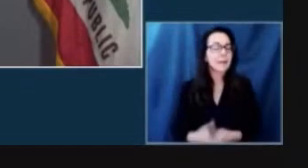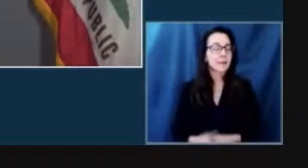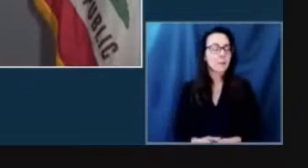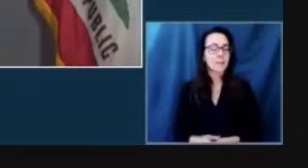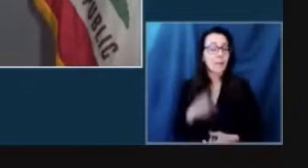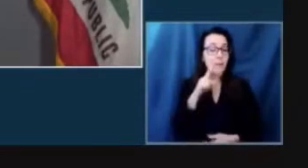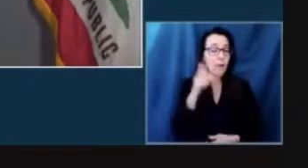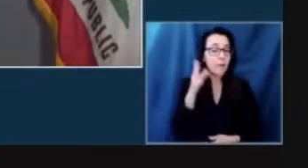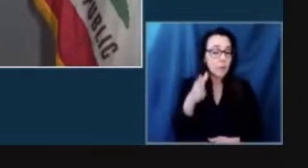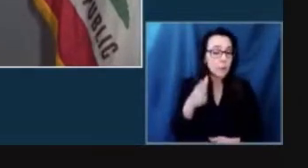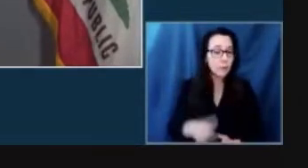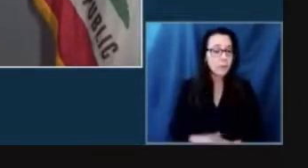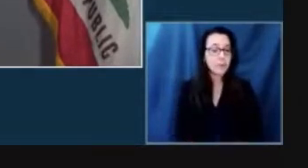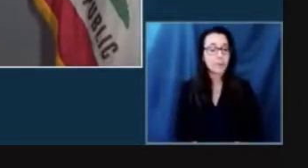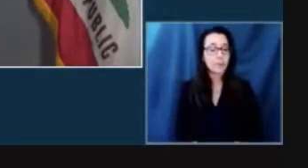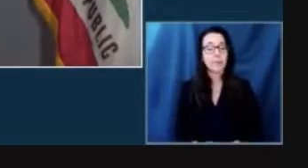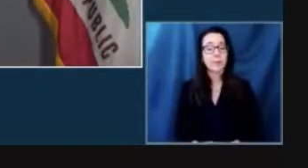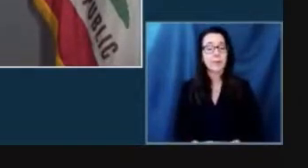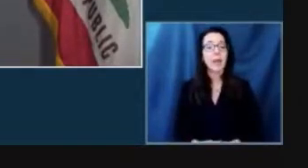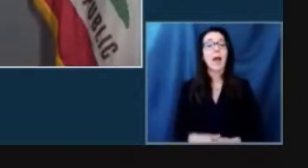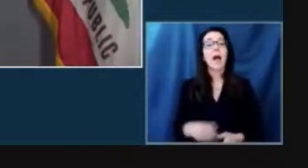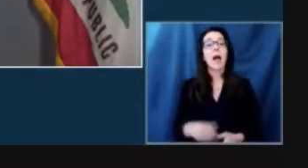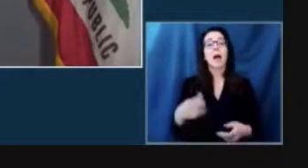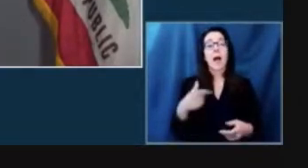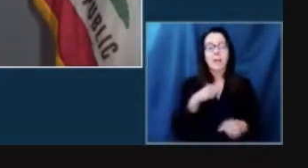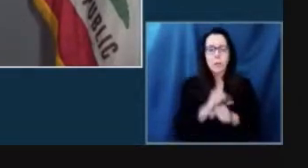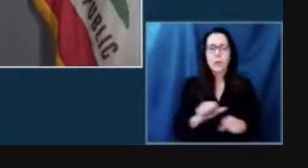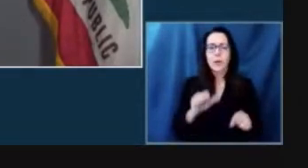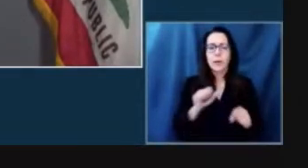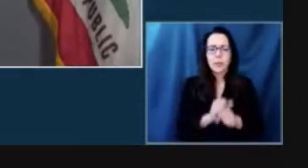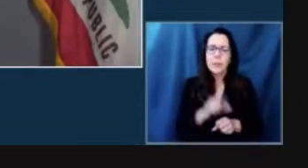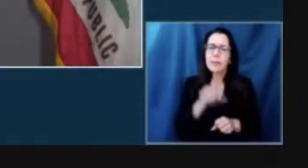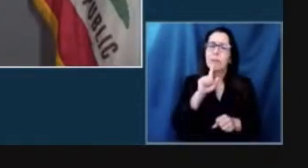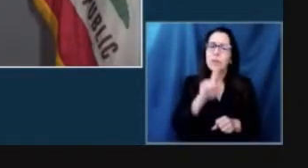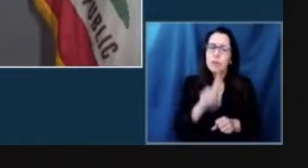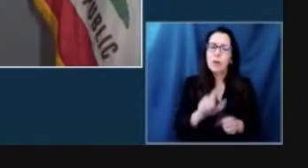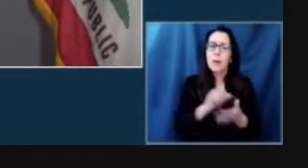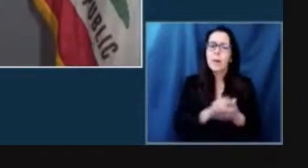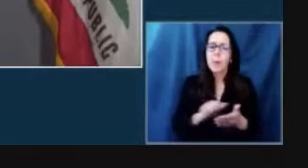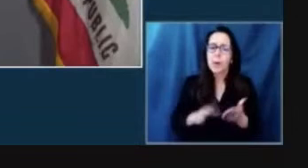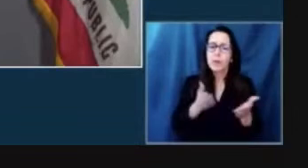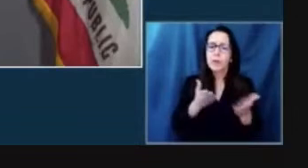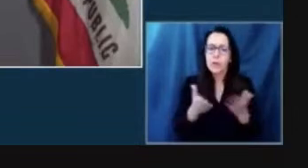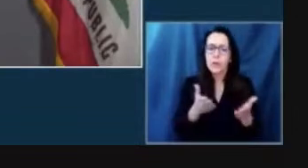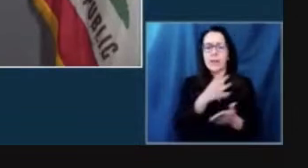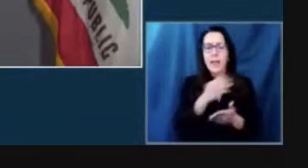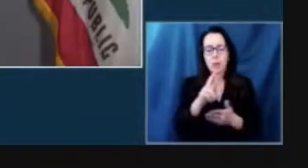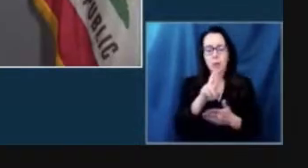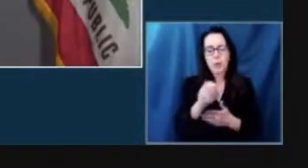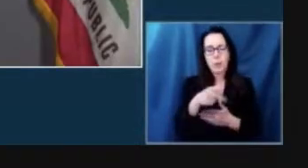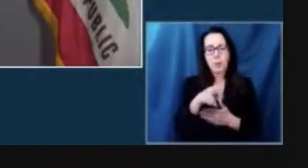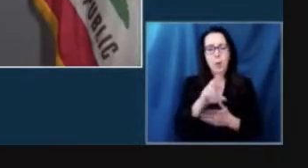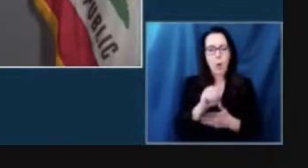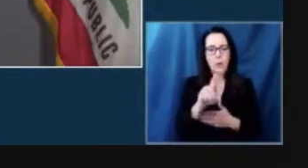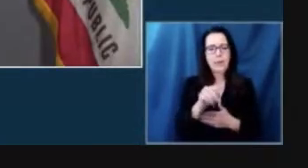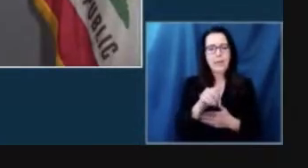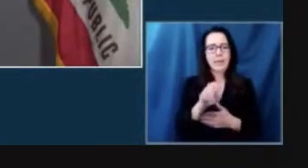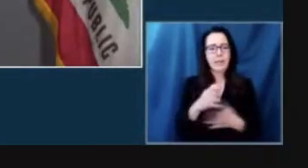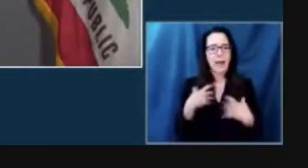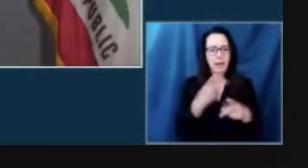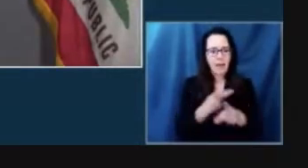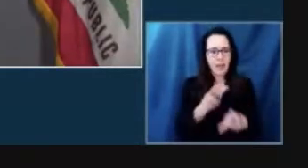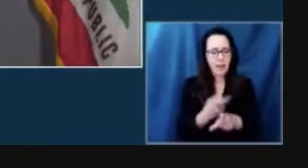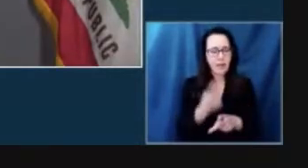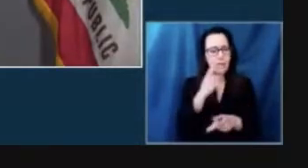someone who has worked to ensure abortion services and reproductive health care for almost 40 years, I will stand with my colleagues and